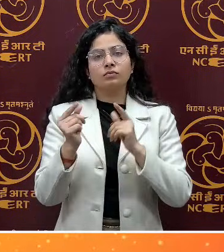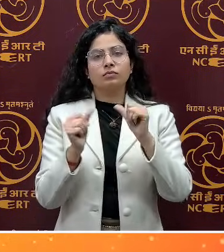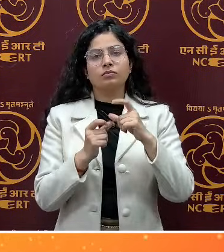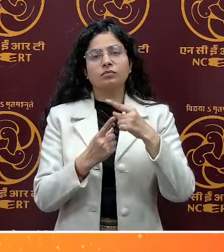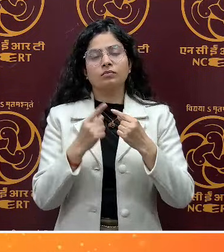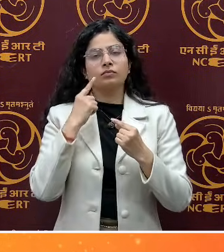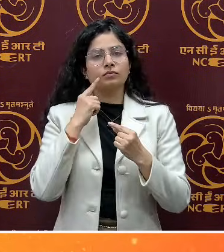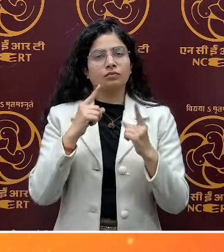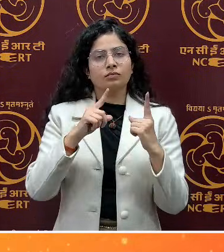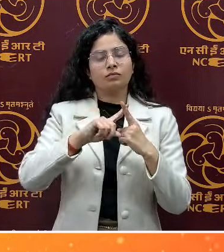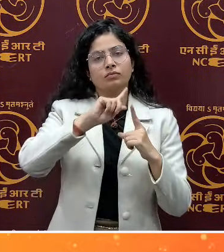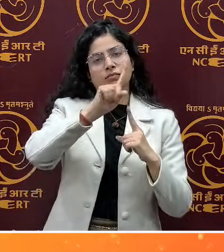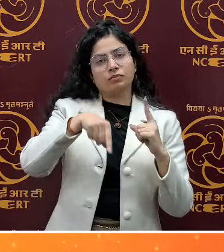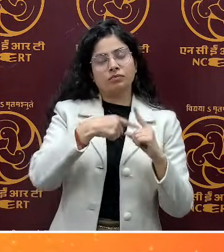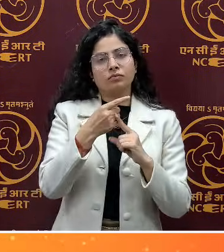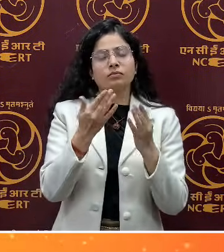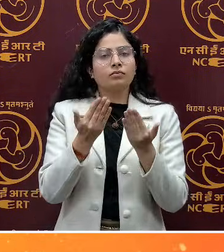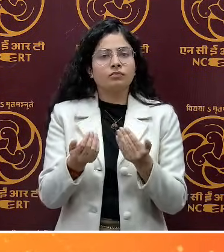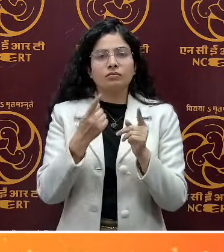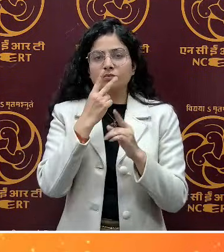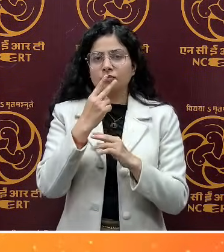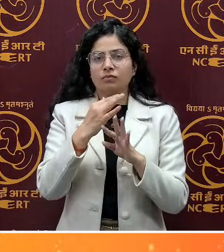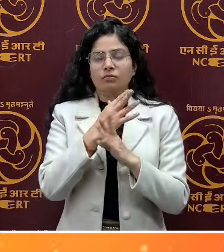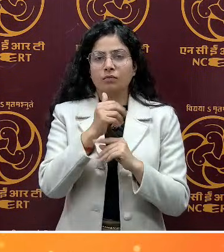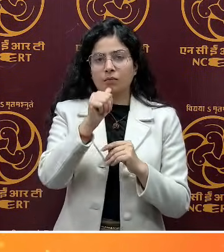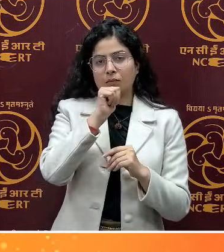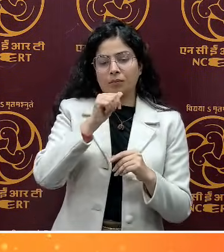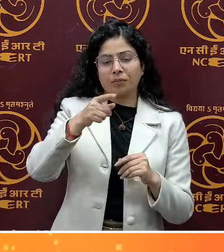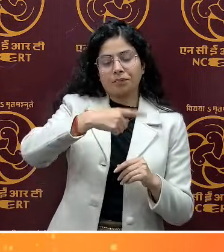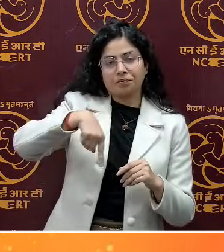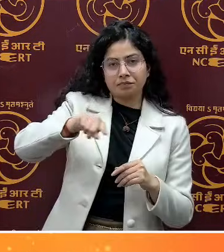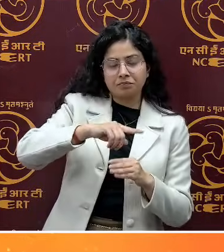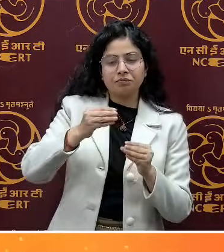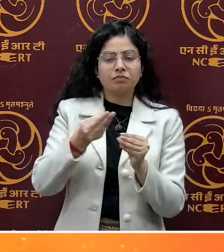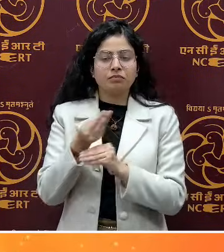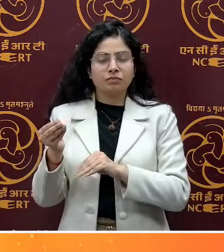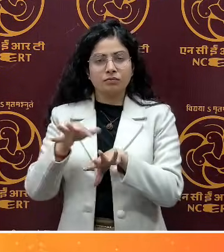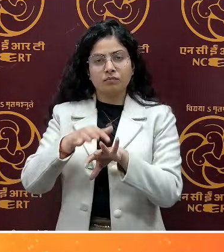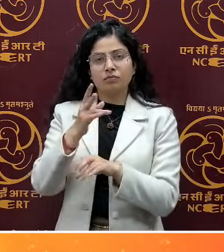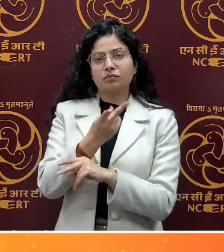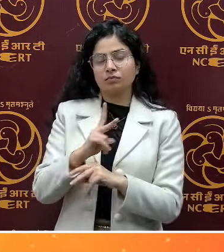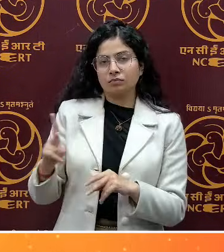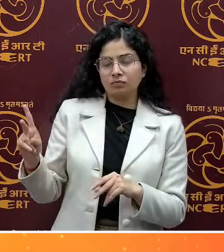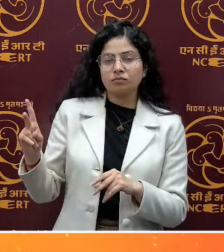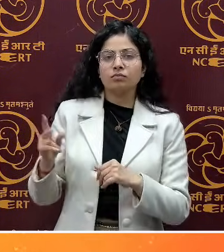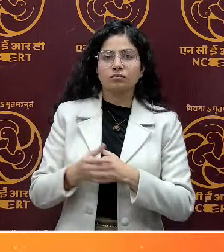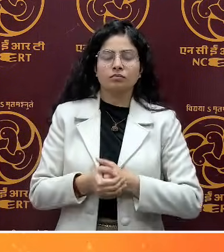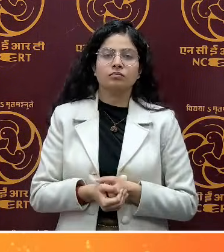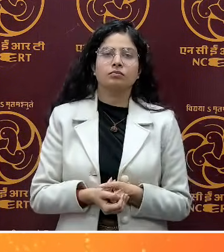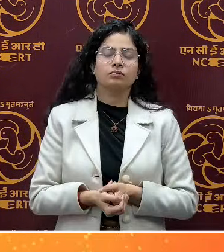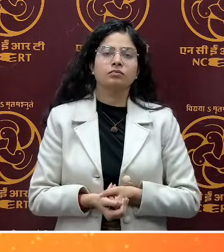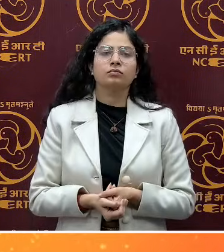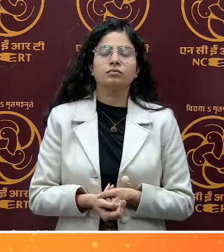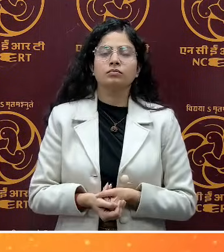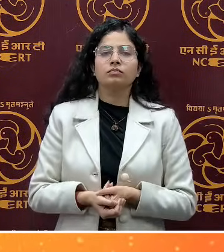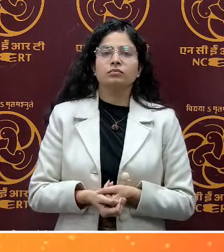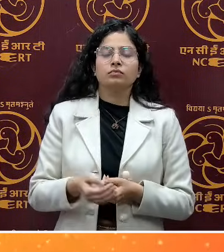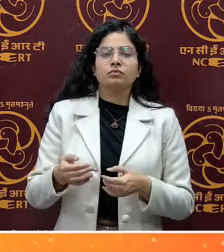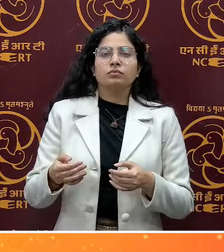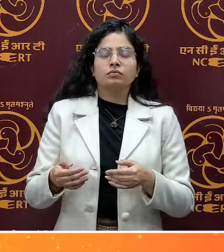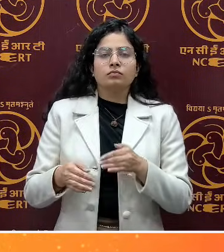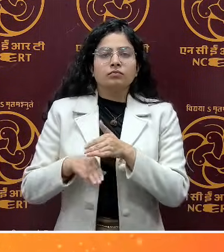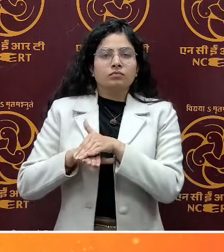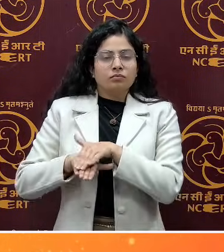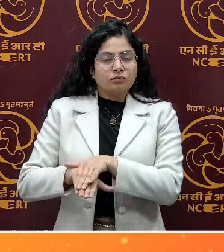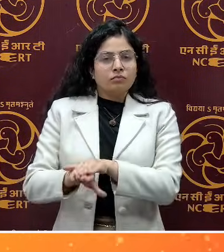over here? We have water, there are animals present, so a turtle is there, fishes are also